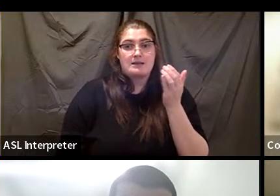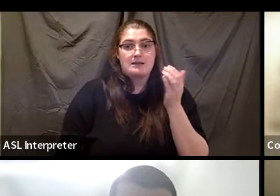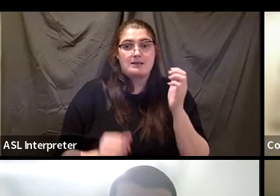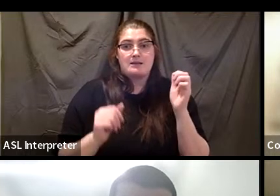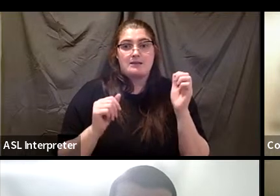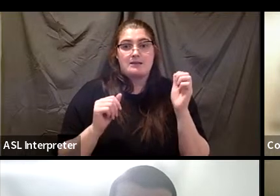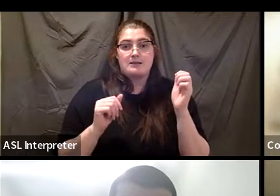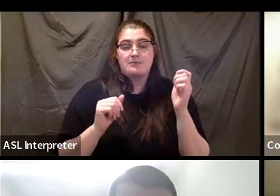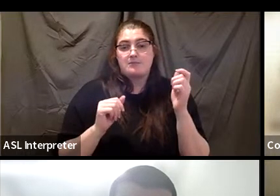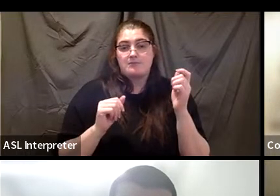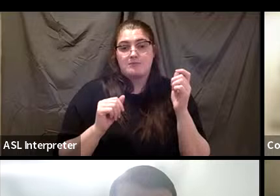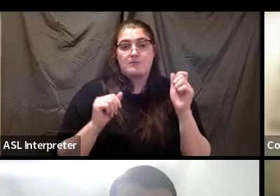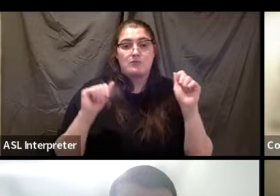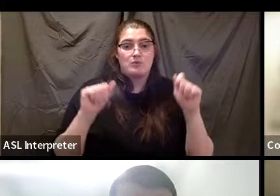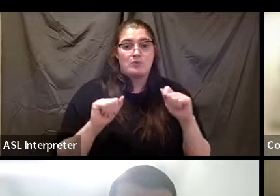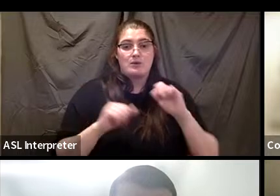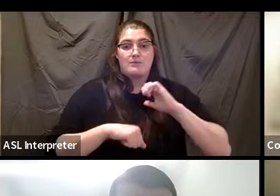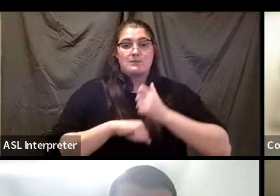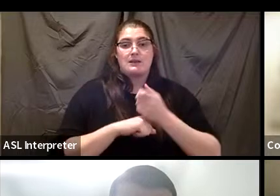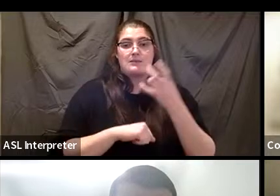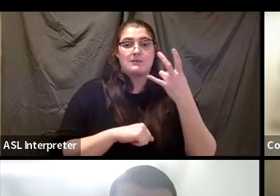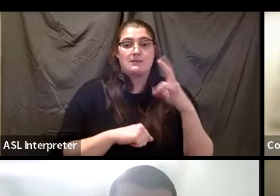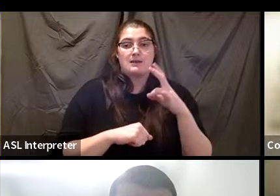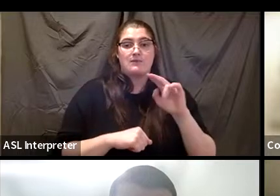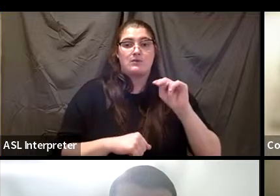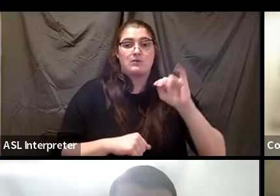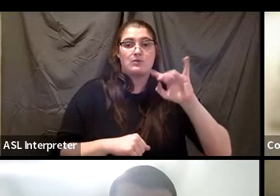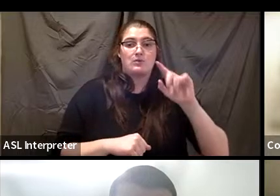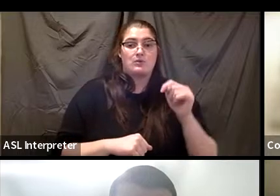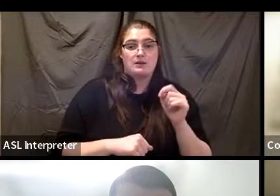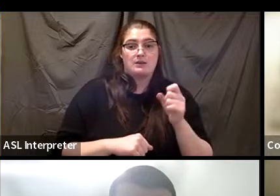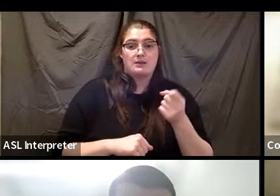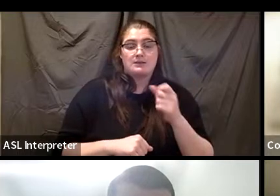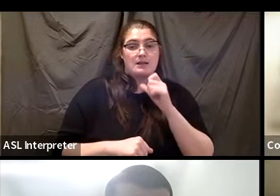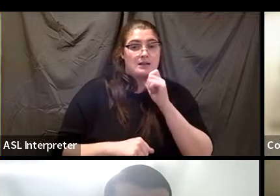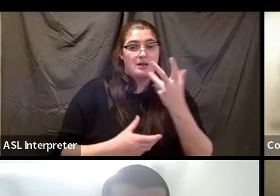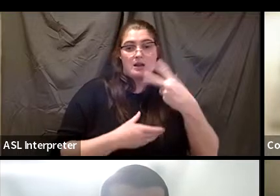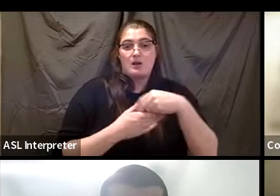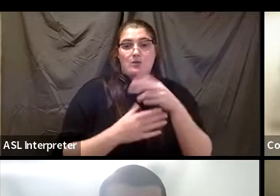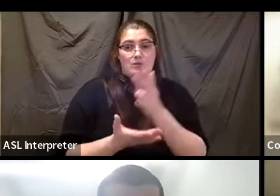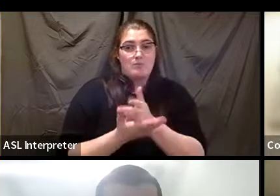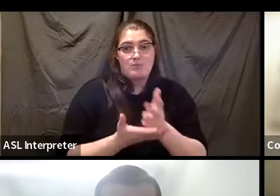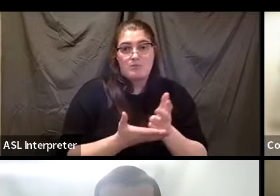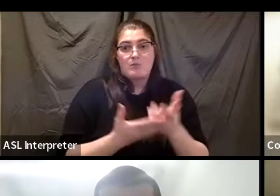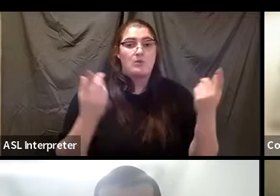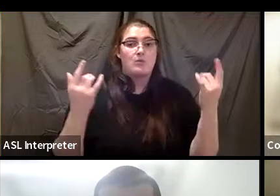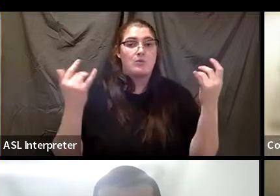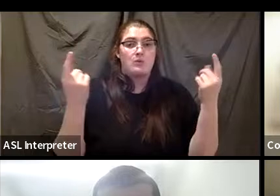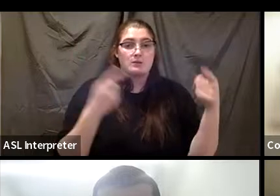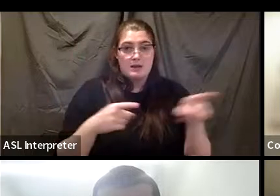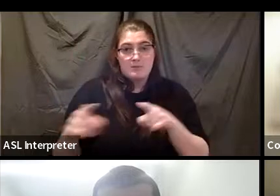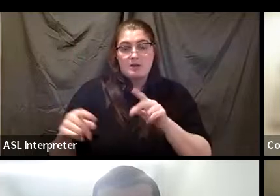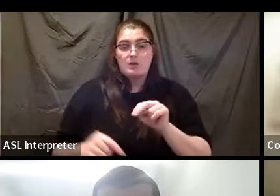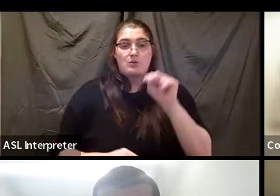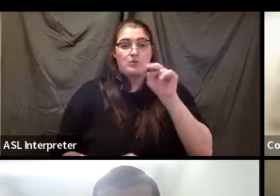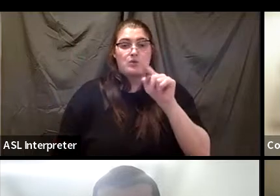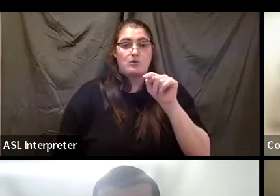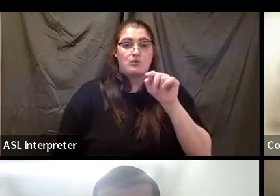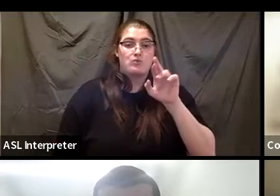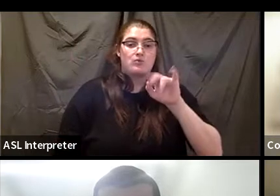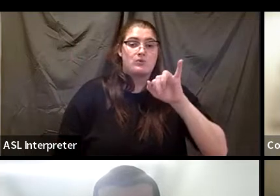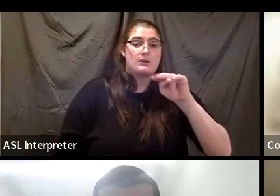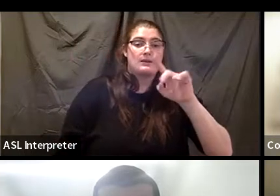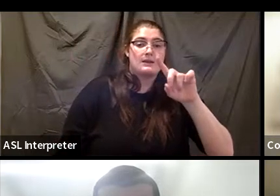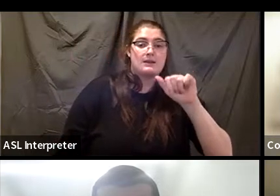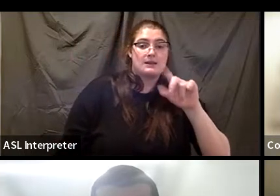17 units on that block and not include any parking. What's occurring in northern Trinidad and 5D05, and specifically on that